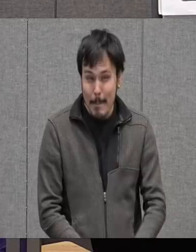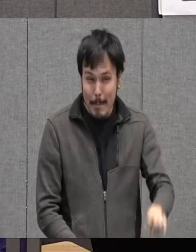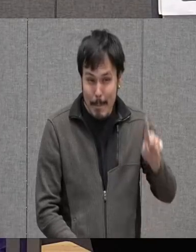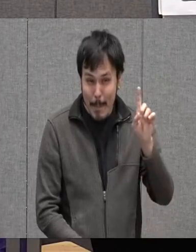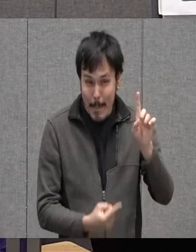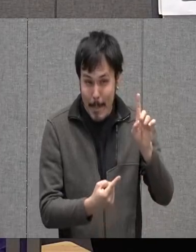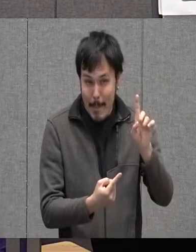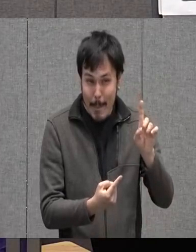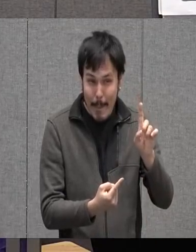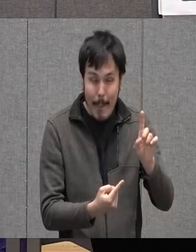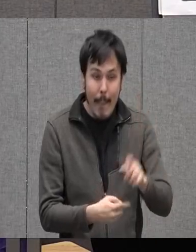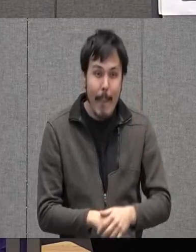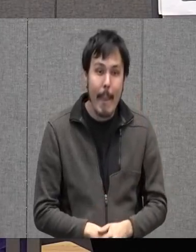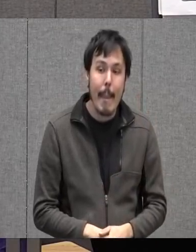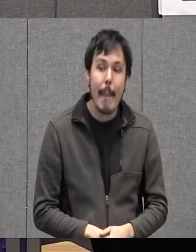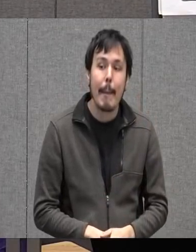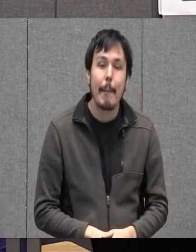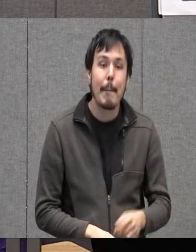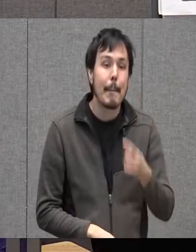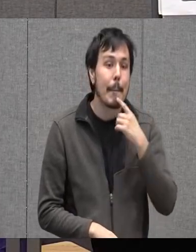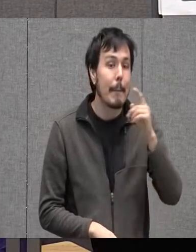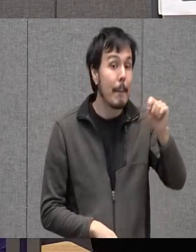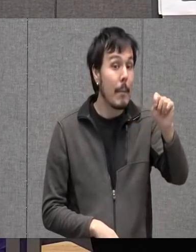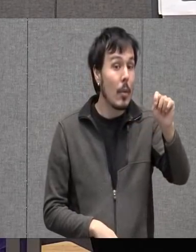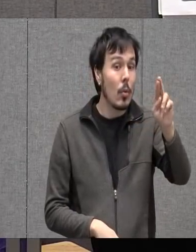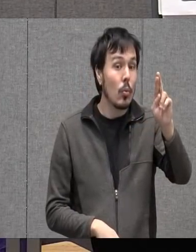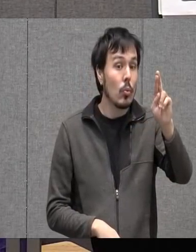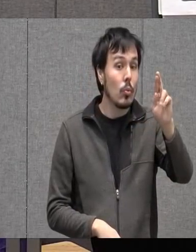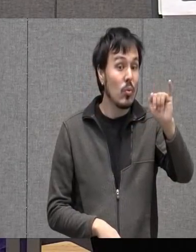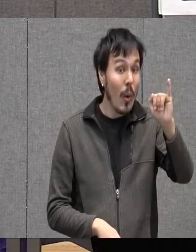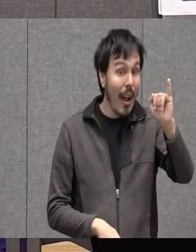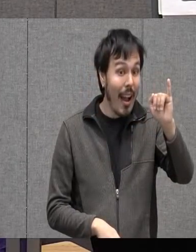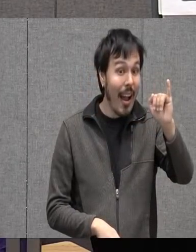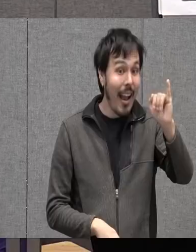Did anybody think of the tricycle?